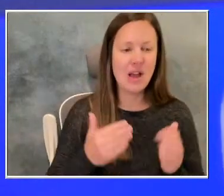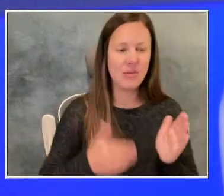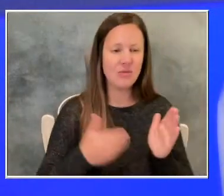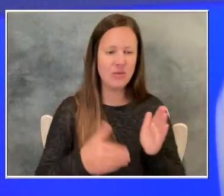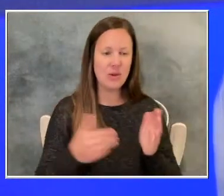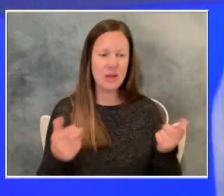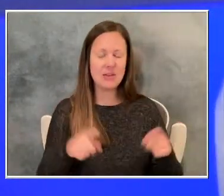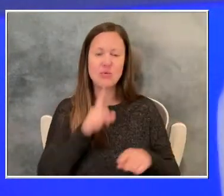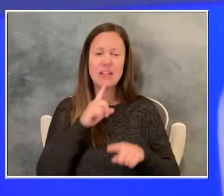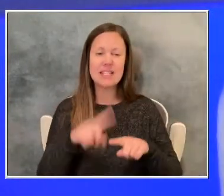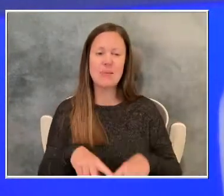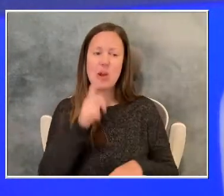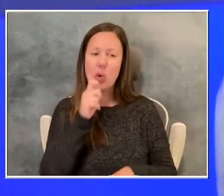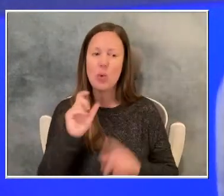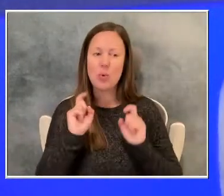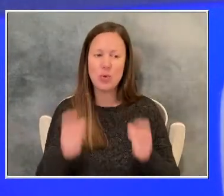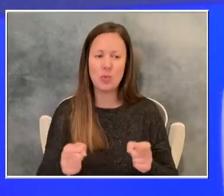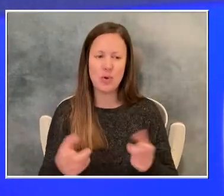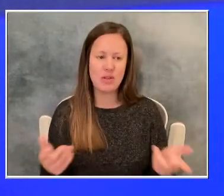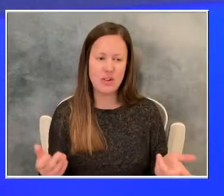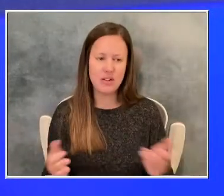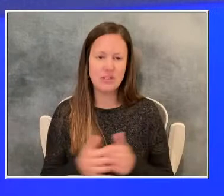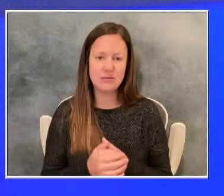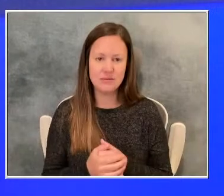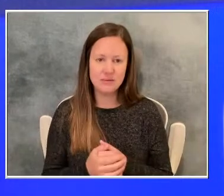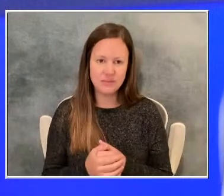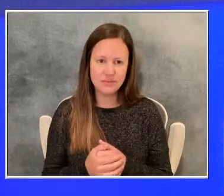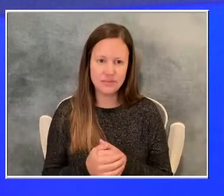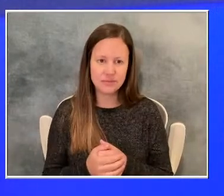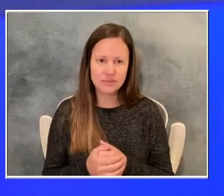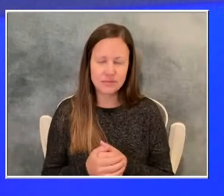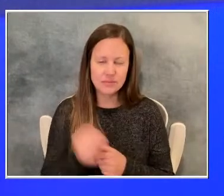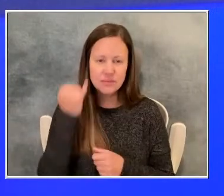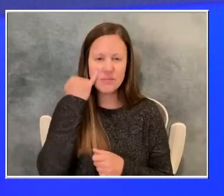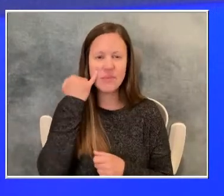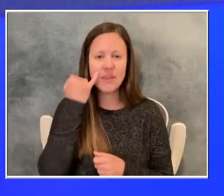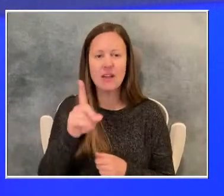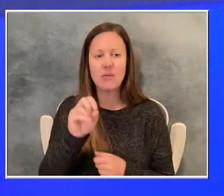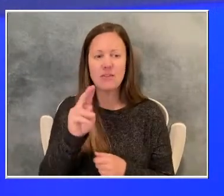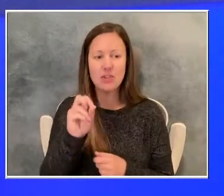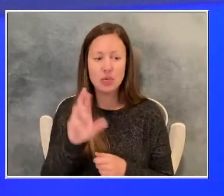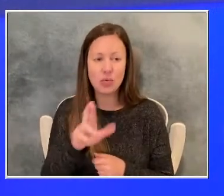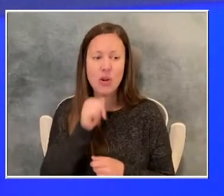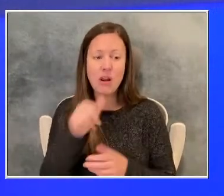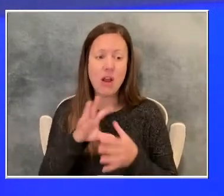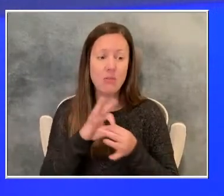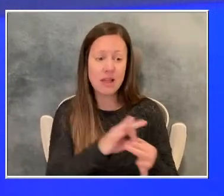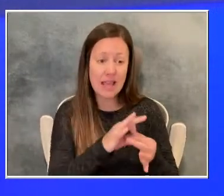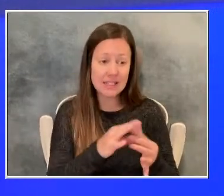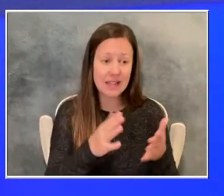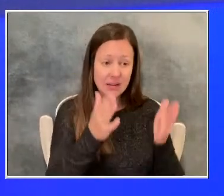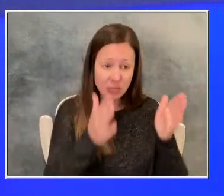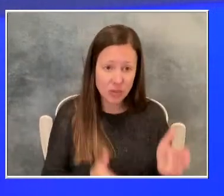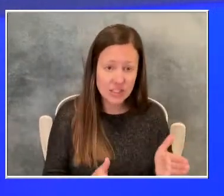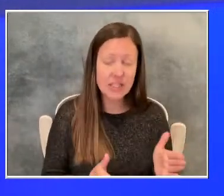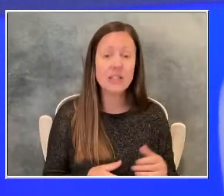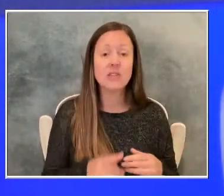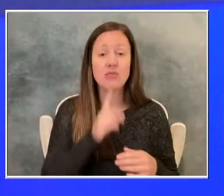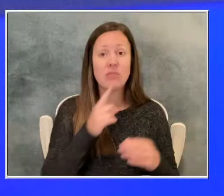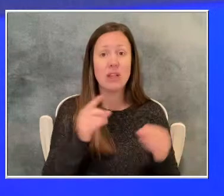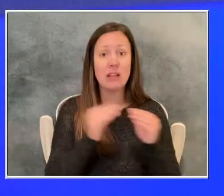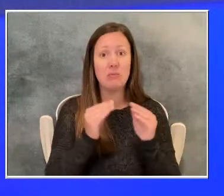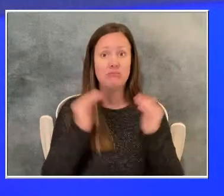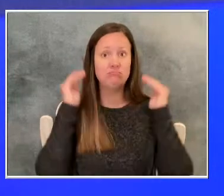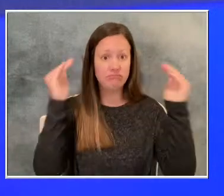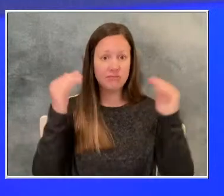is. So the incidence is higher if it's a donor who is not related to the person and from the donor registry. And it's